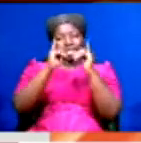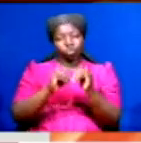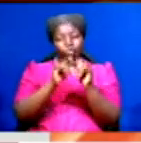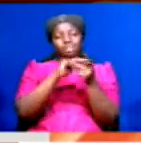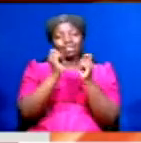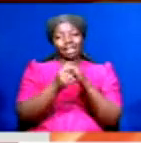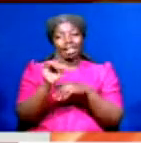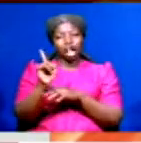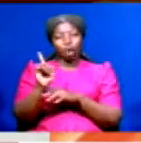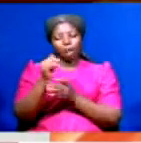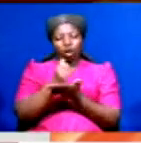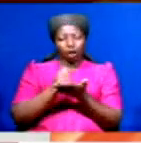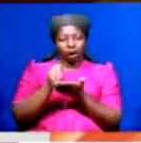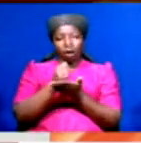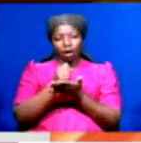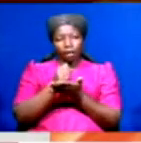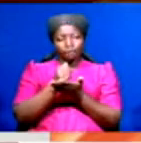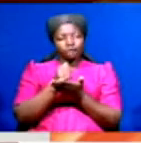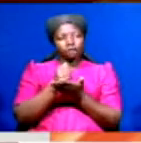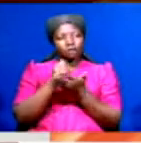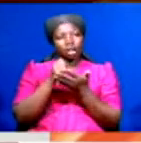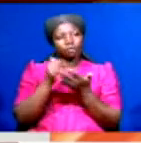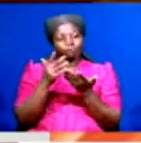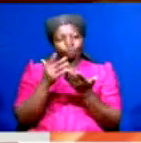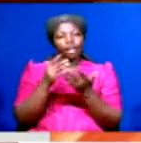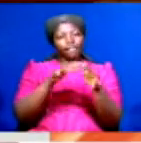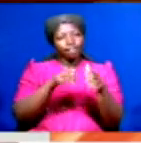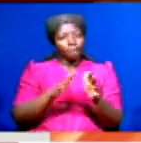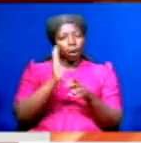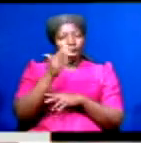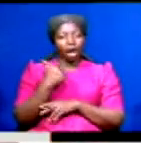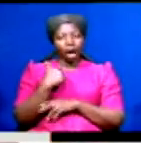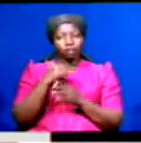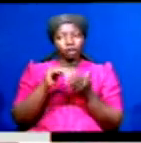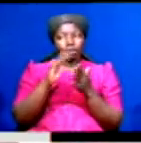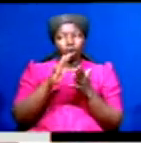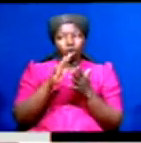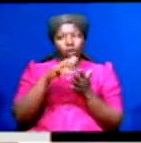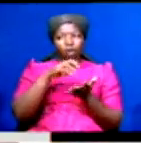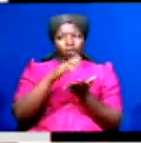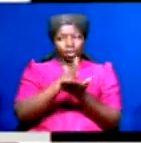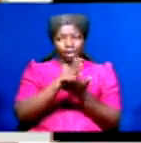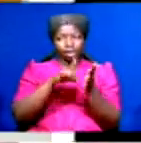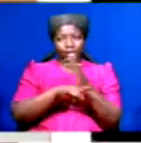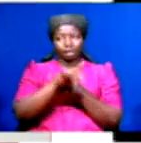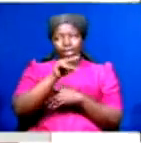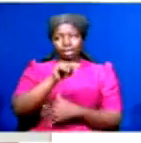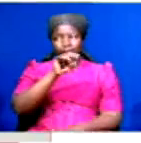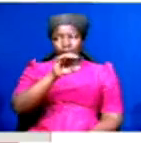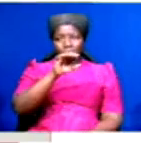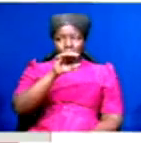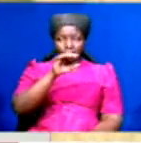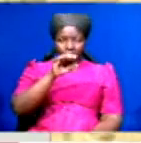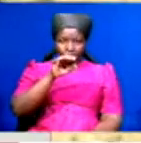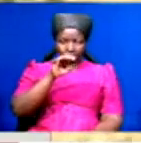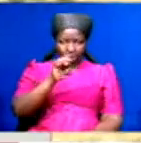farmers will have more seats on the board on the Nairobi Coffee Exchange. The government is seeking more